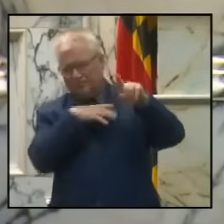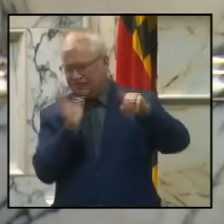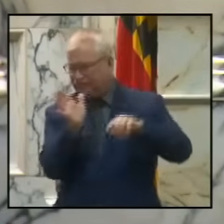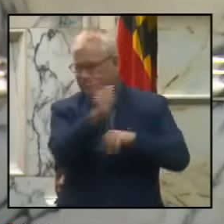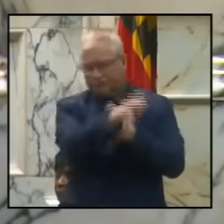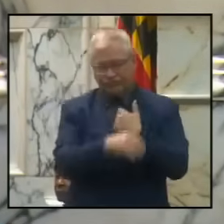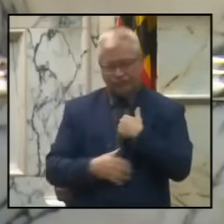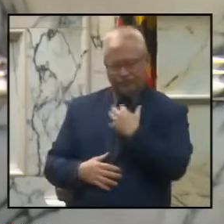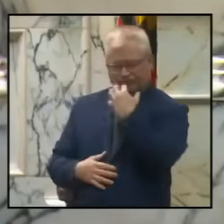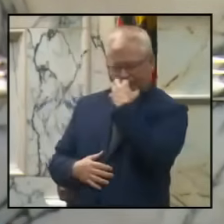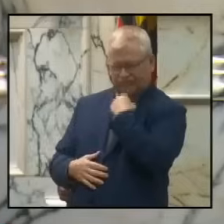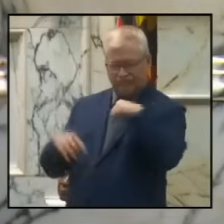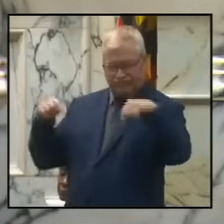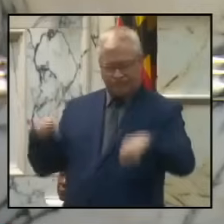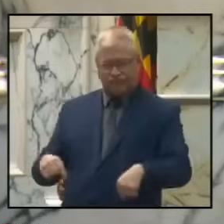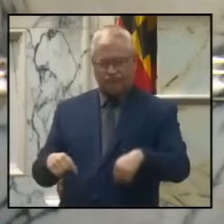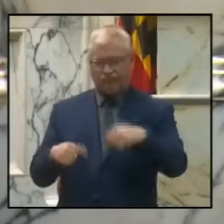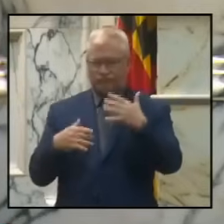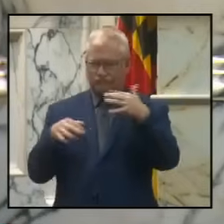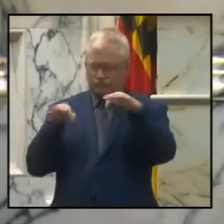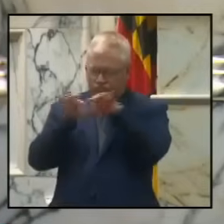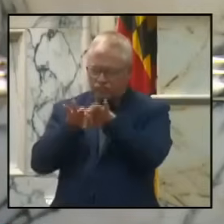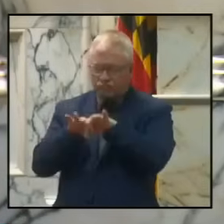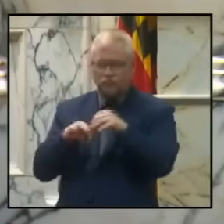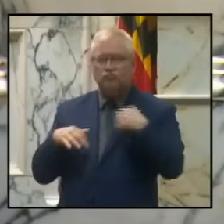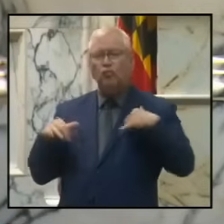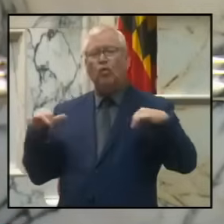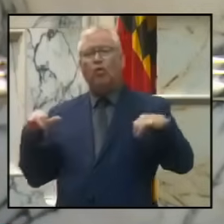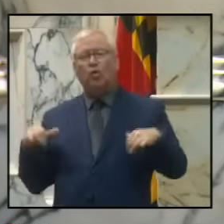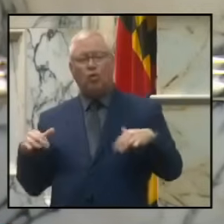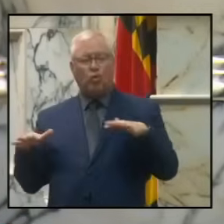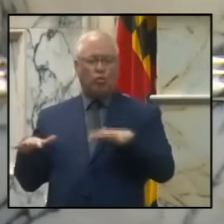not be complacent when the rights and the humanity